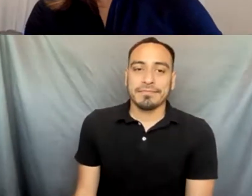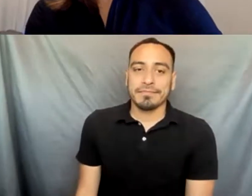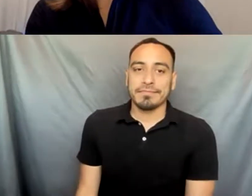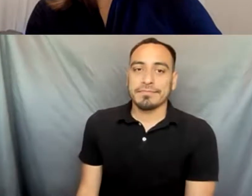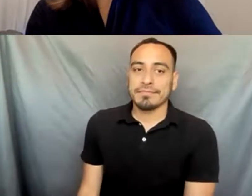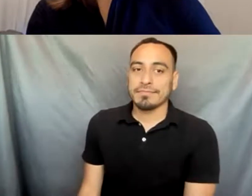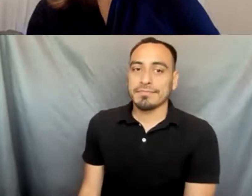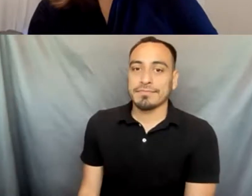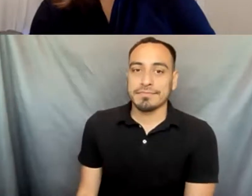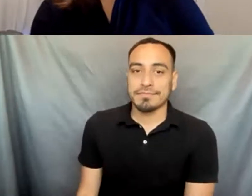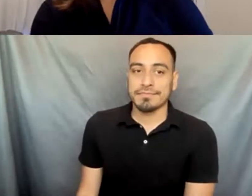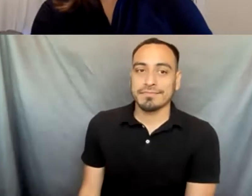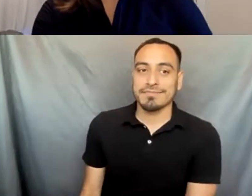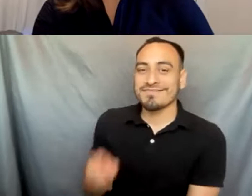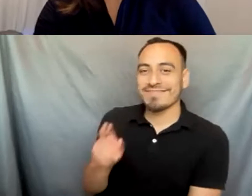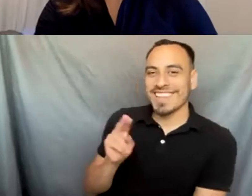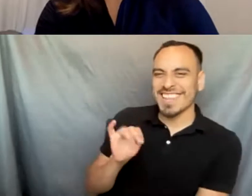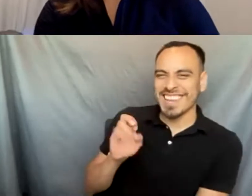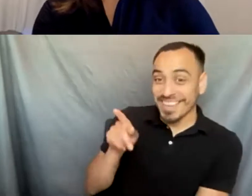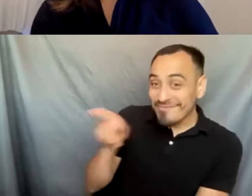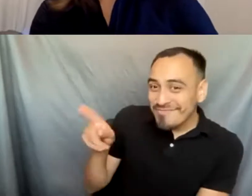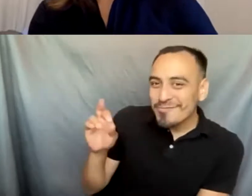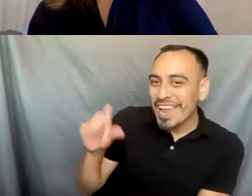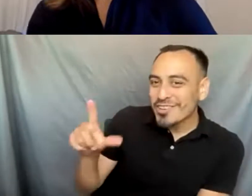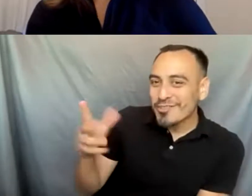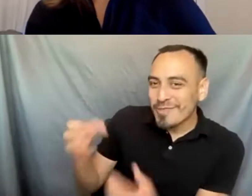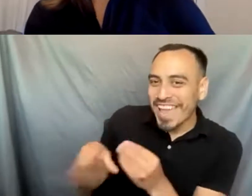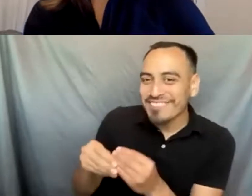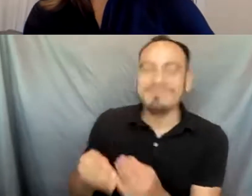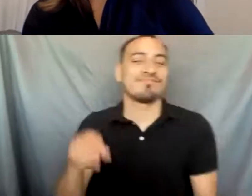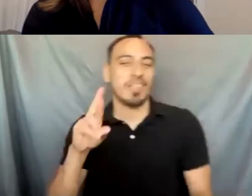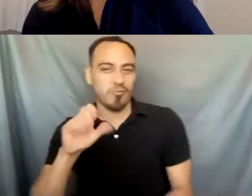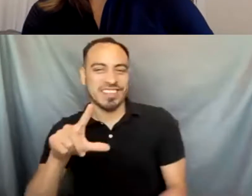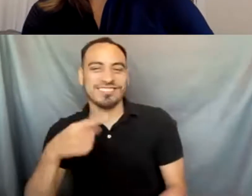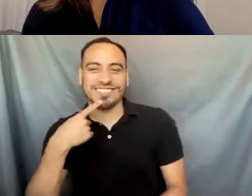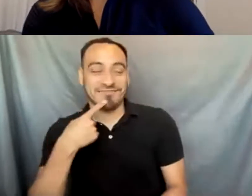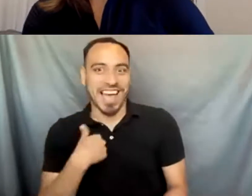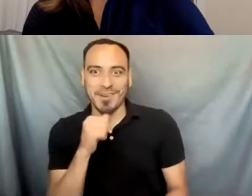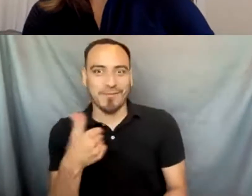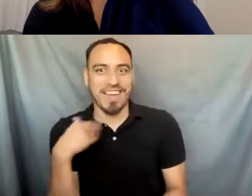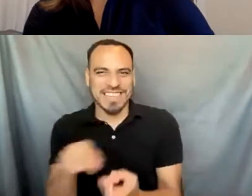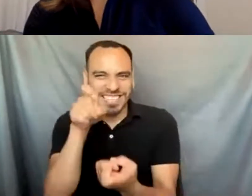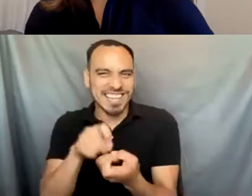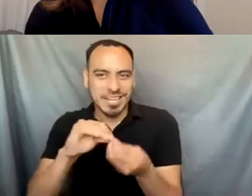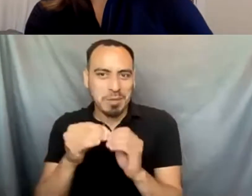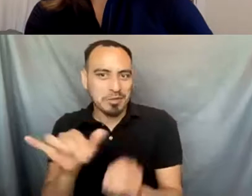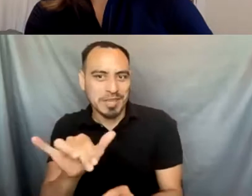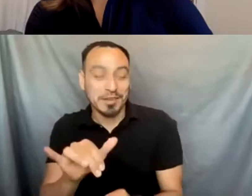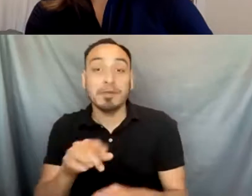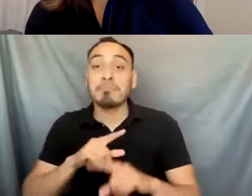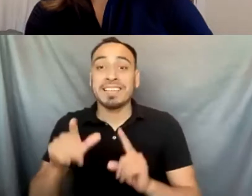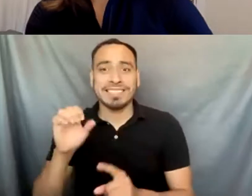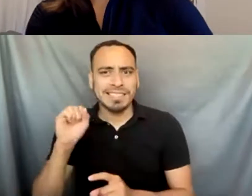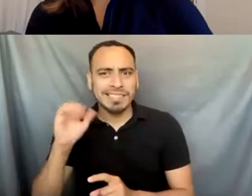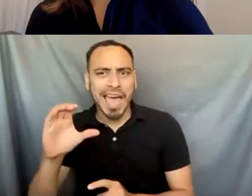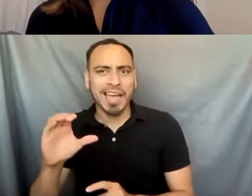Rachel, you want to try? Yeah, I can take a stab too. So I don't have exact data either. And that, Sacramento County, that encompasses a lot of